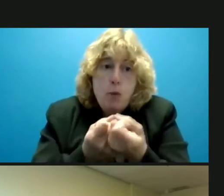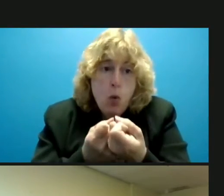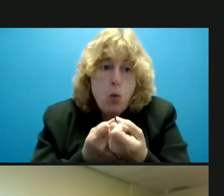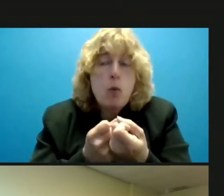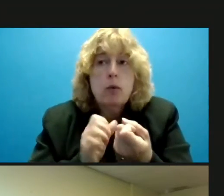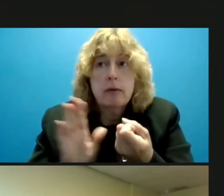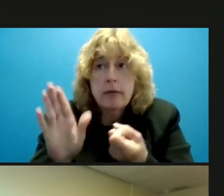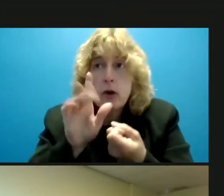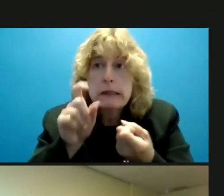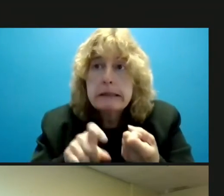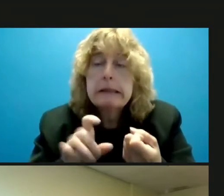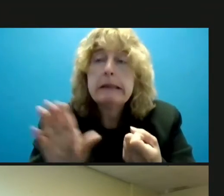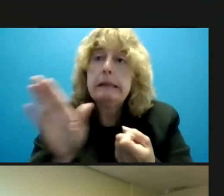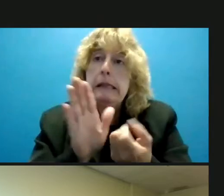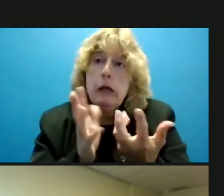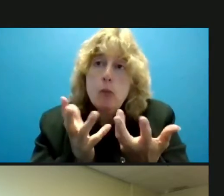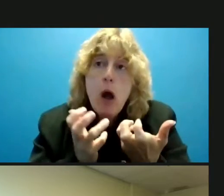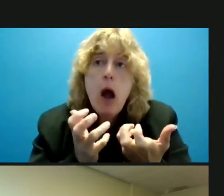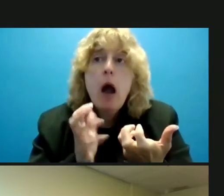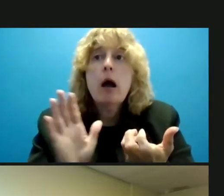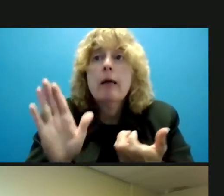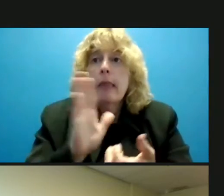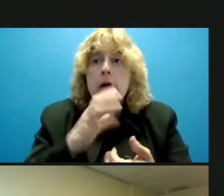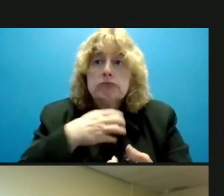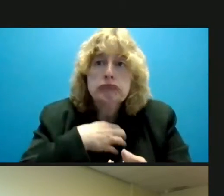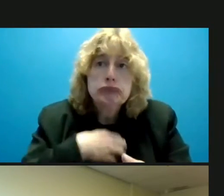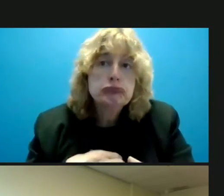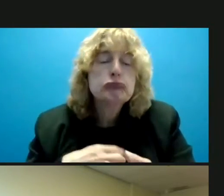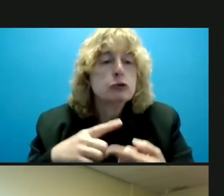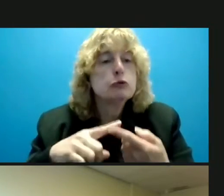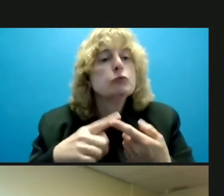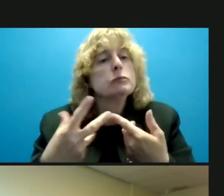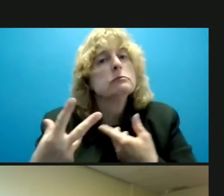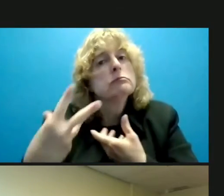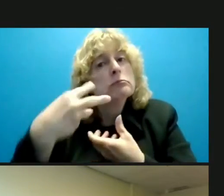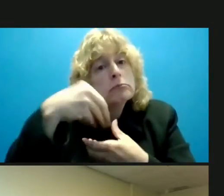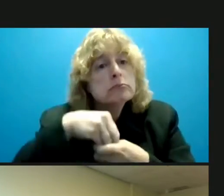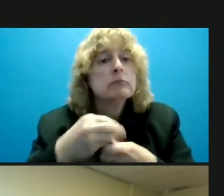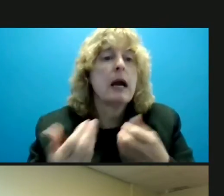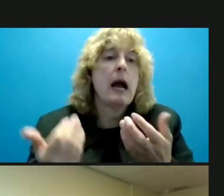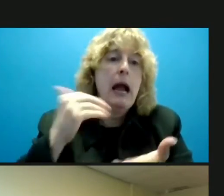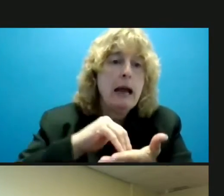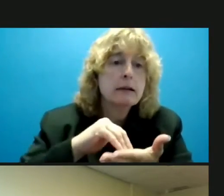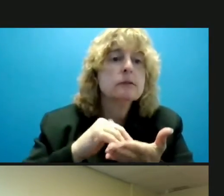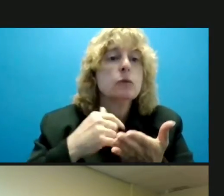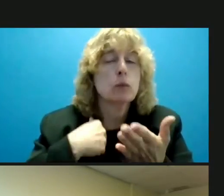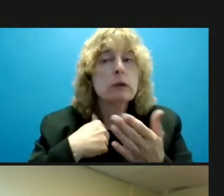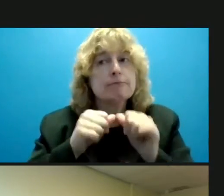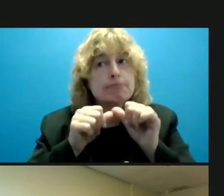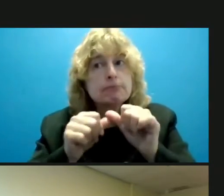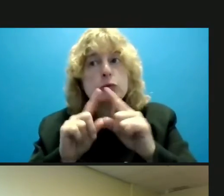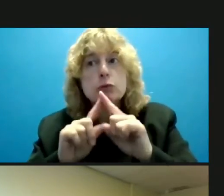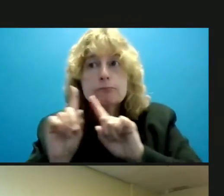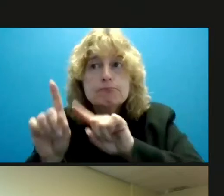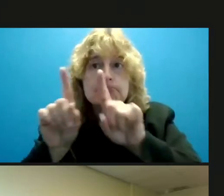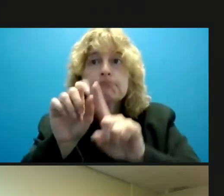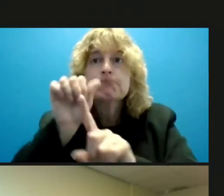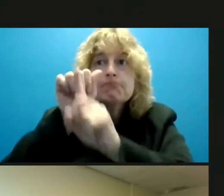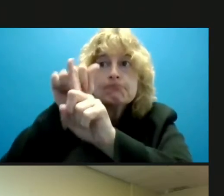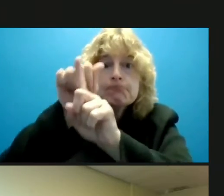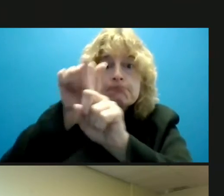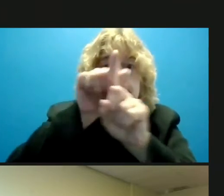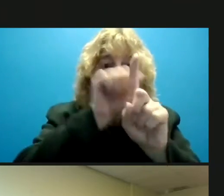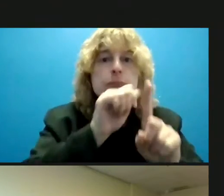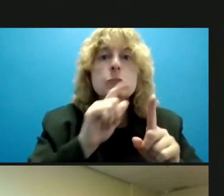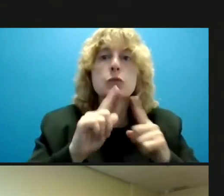we're continuing to knock on doors we're continuing to visit families, we're continuing to offer social emotional support, we're